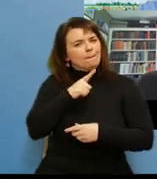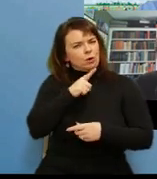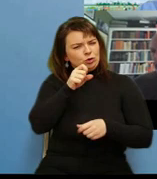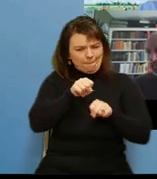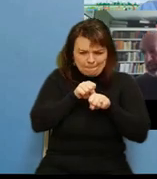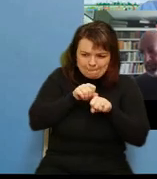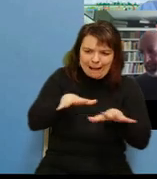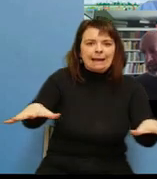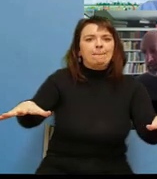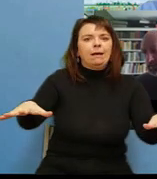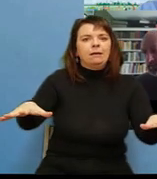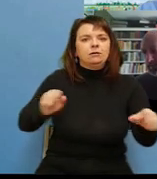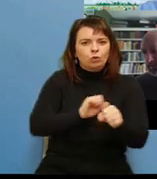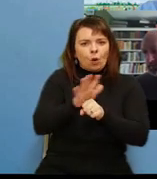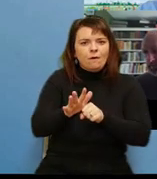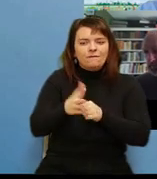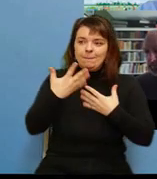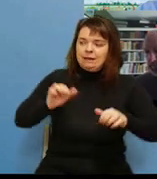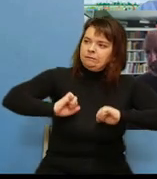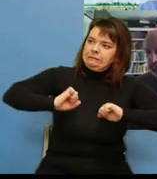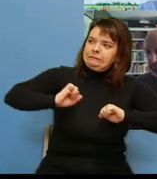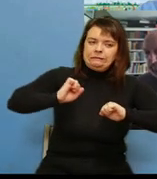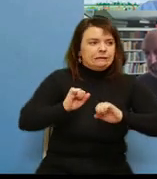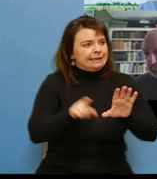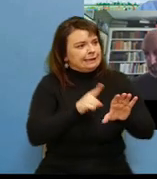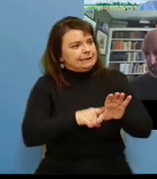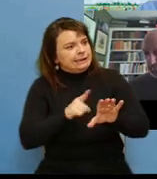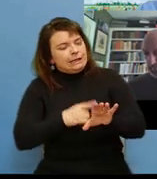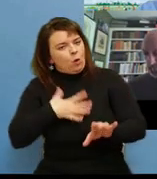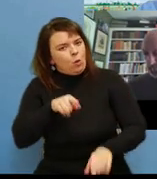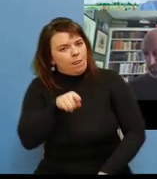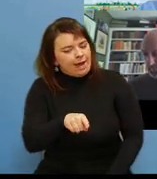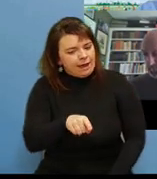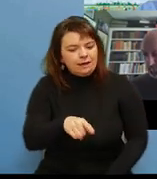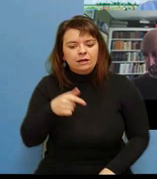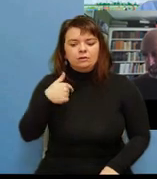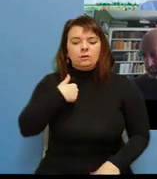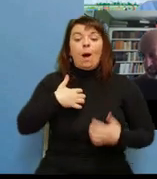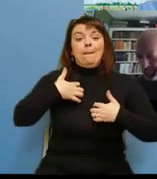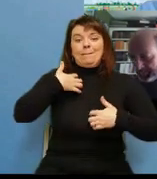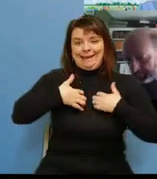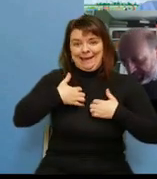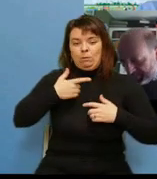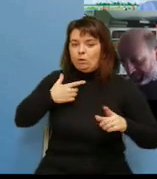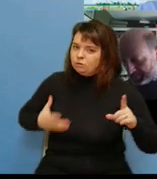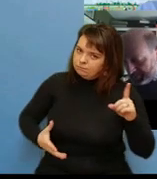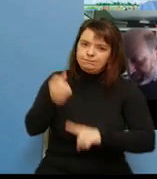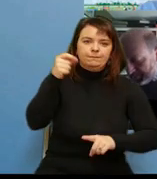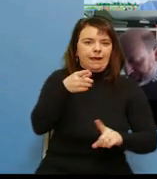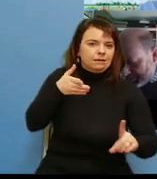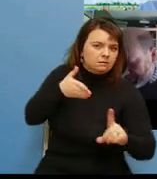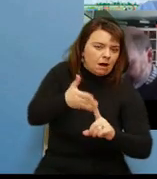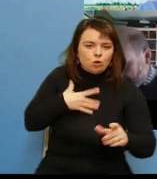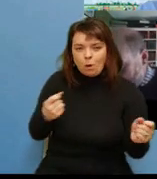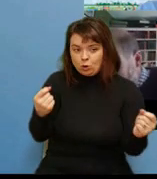could potentially have been waiting several years, I would have thought, for a health check. So I'm keen that we don't try and hit the target and miss the point, I suppose, to use a